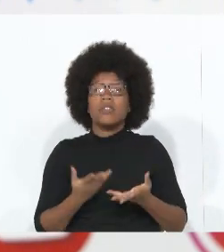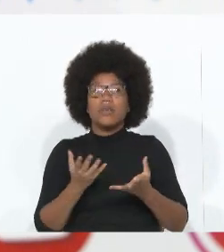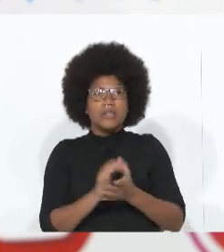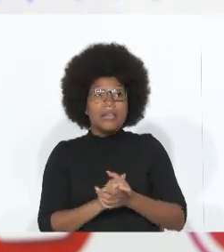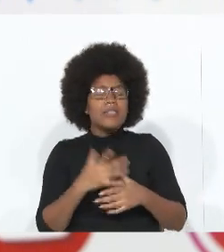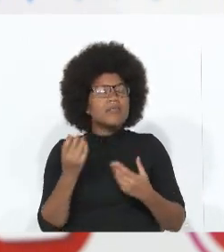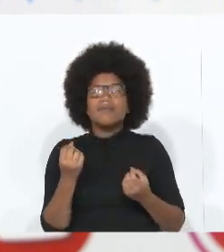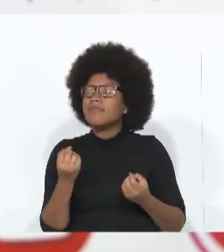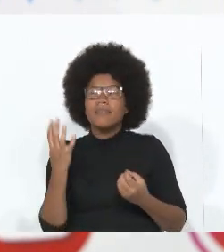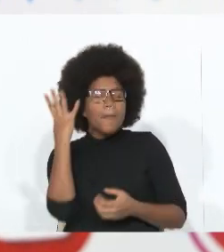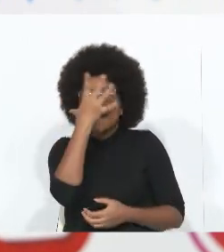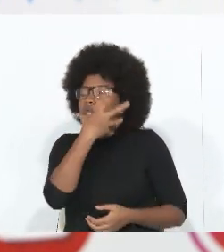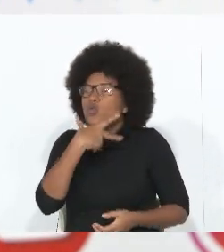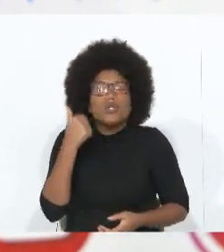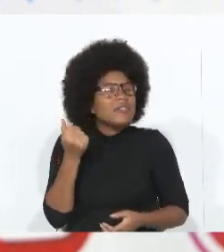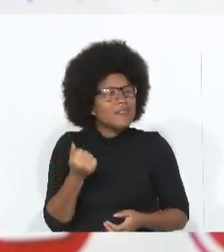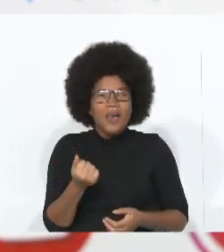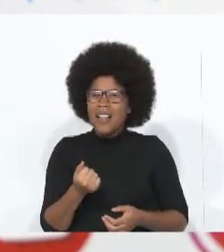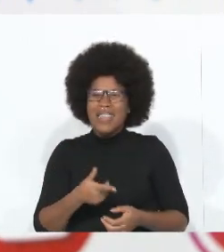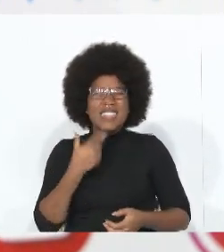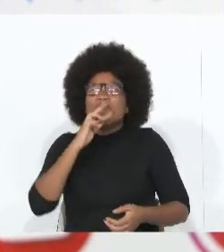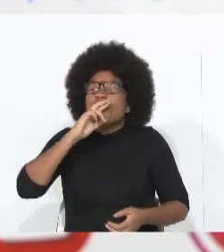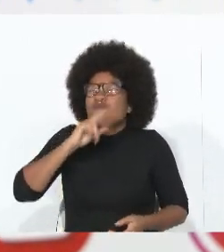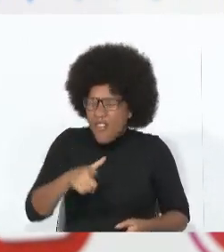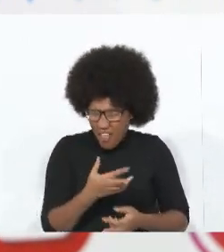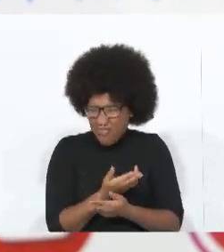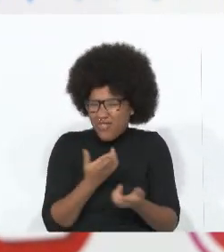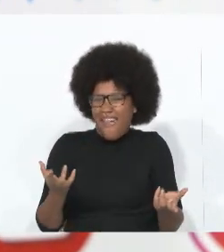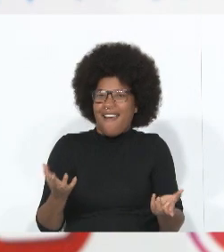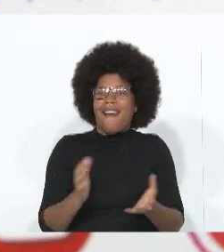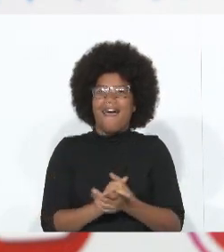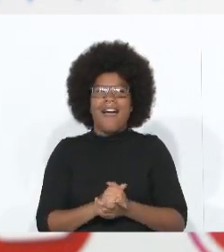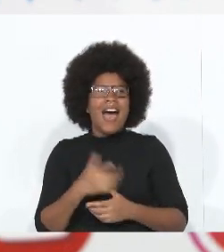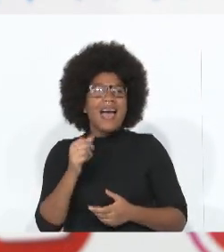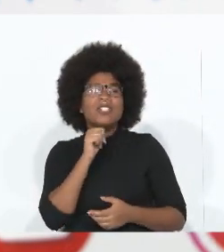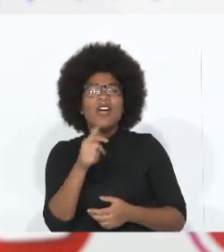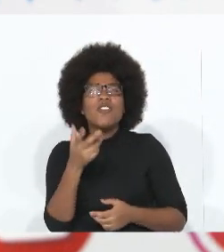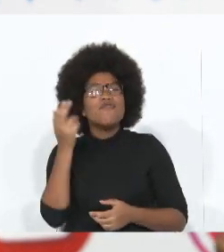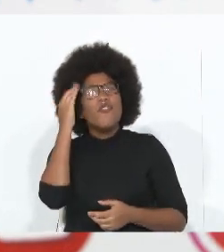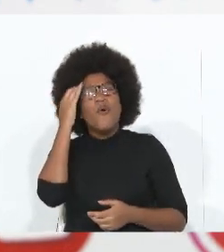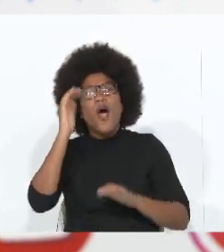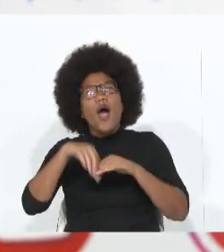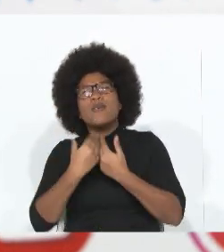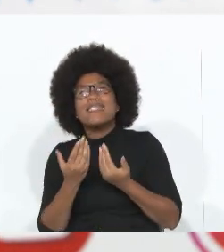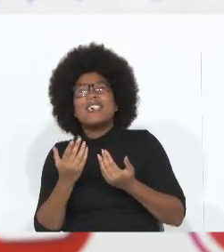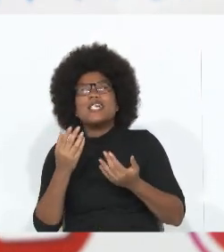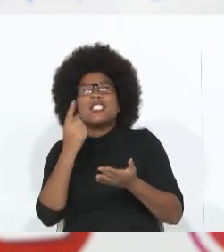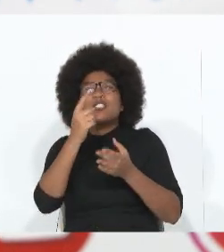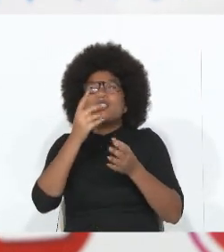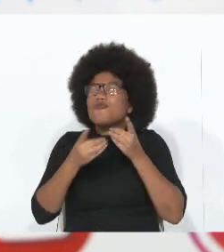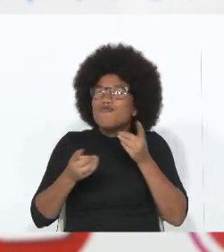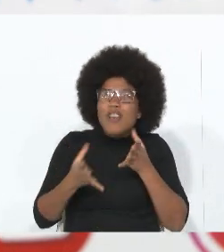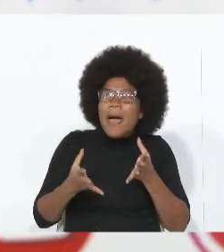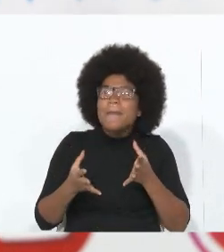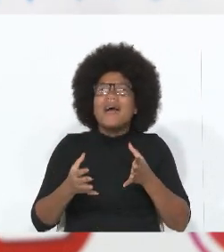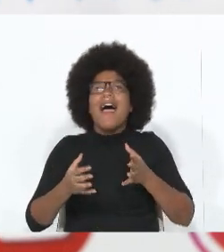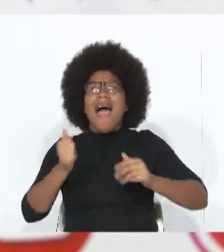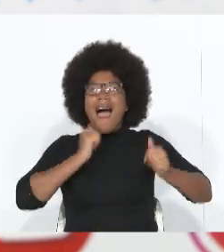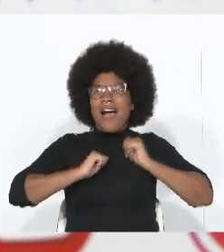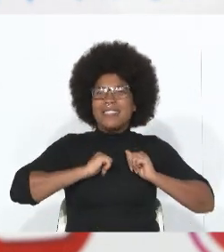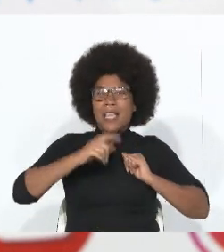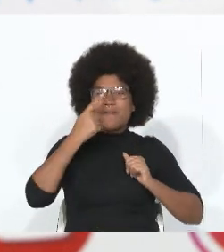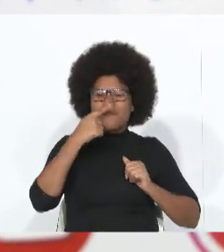it's wonderful. It's the real thing. It's the real thing. I don't know how to describe acting on stage and acting for film. It's two different things. Okay. And as